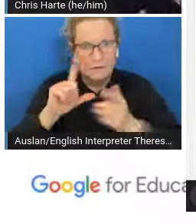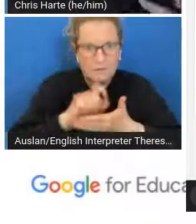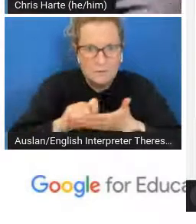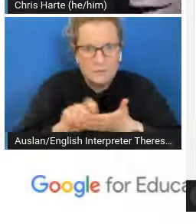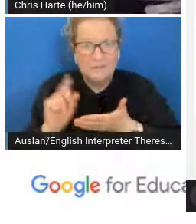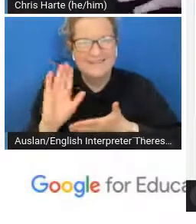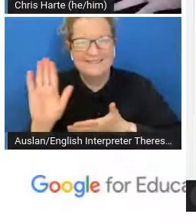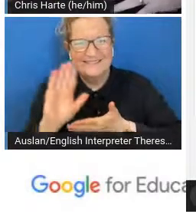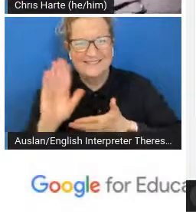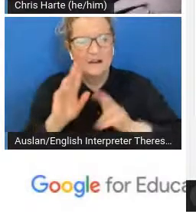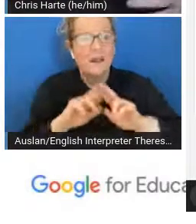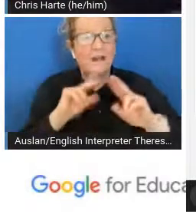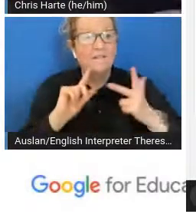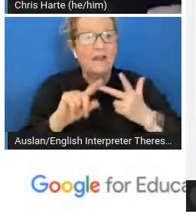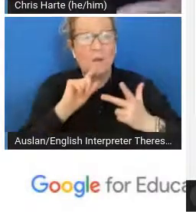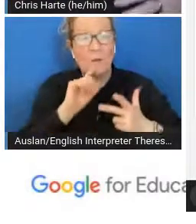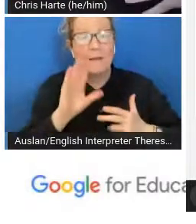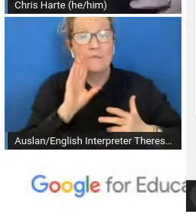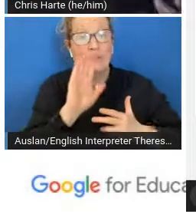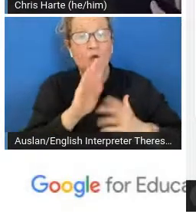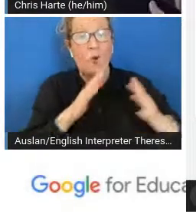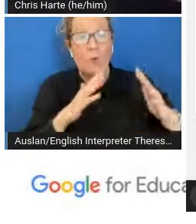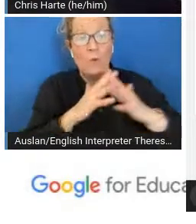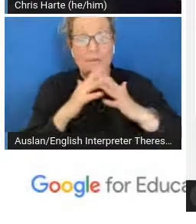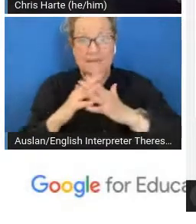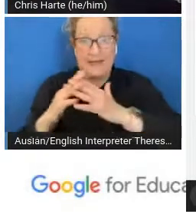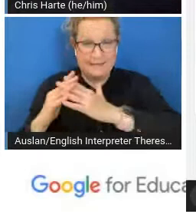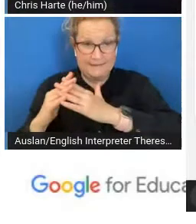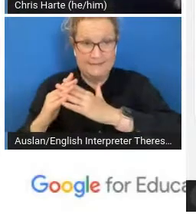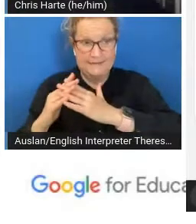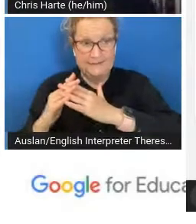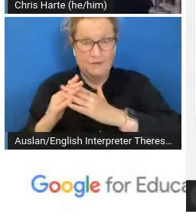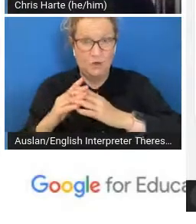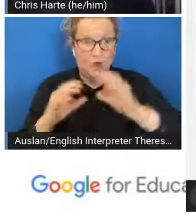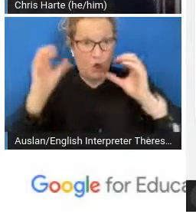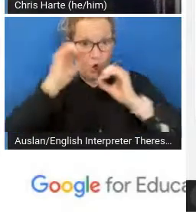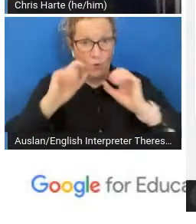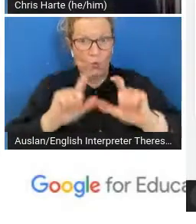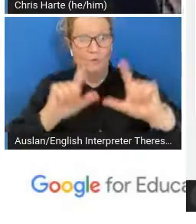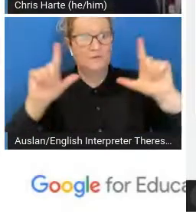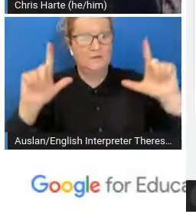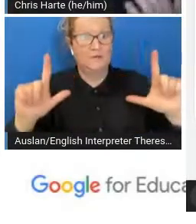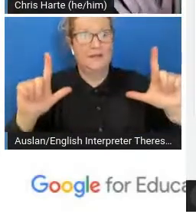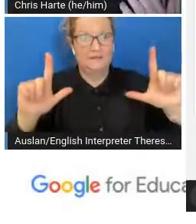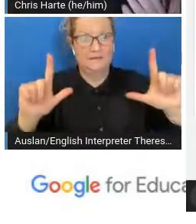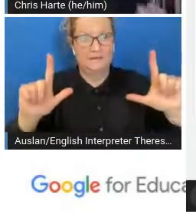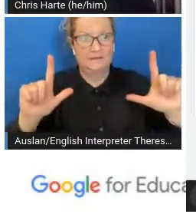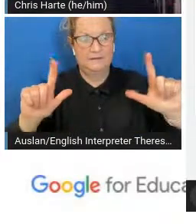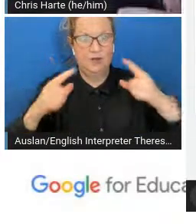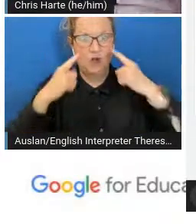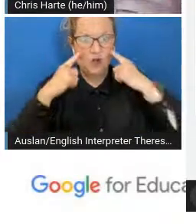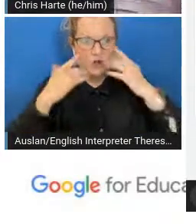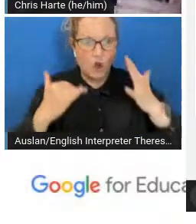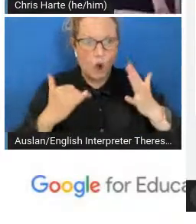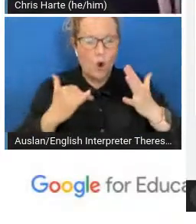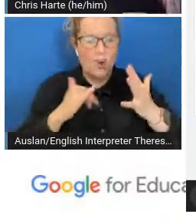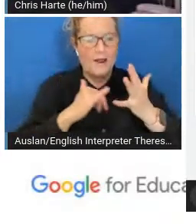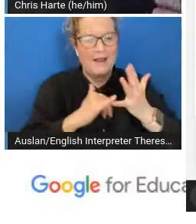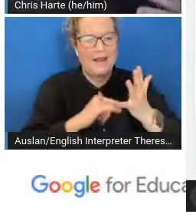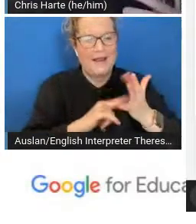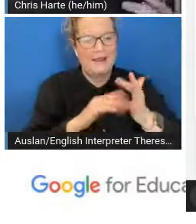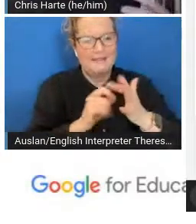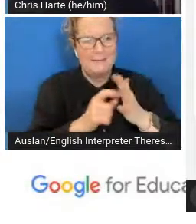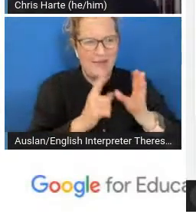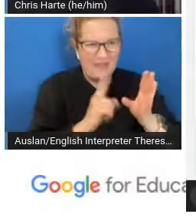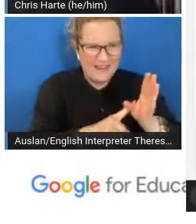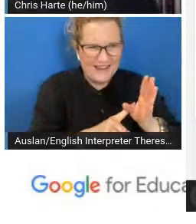Fee is going to present her website. So she presents the Google site she's created, which is showing her STEMpathy, shows her ideas,